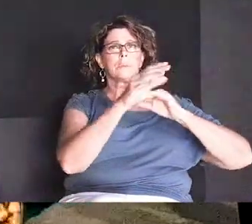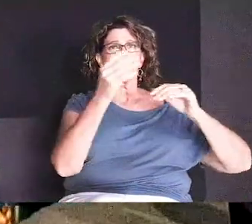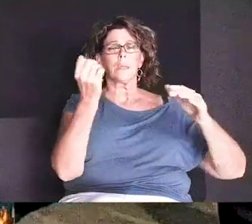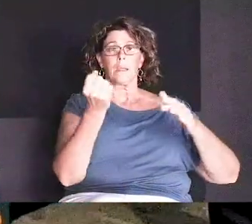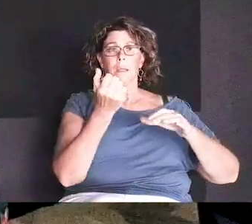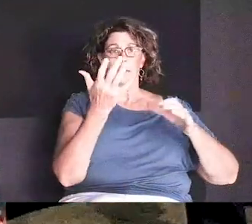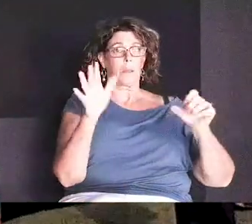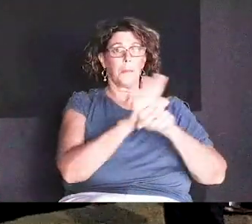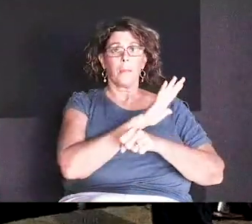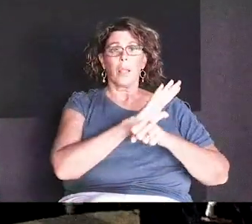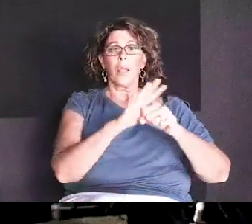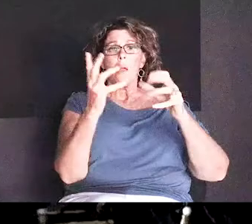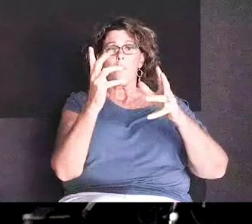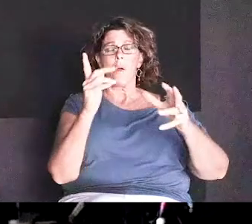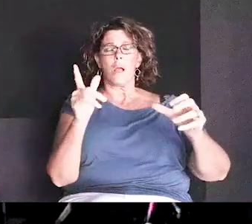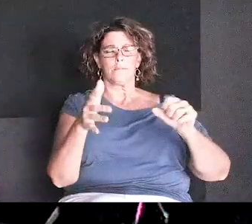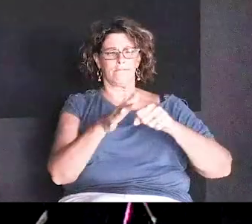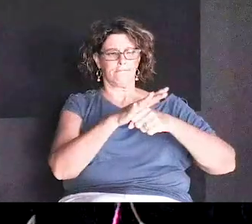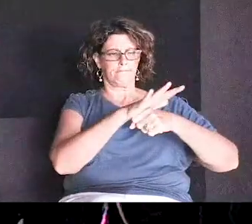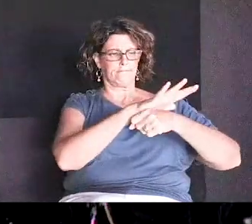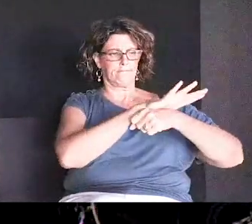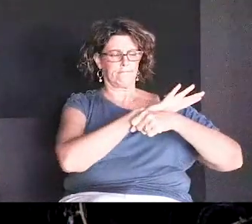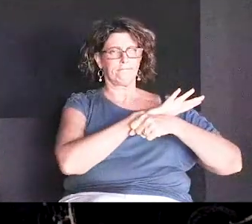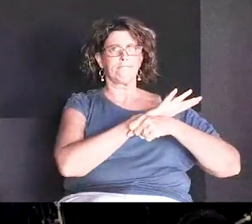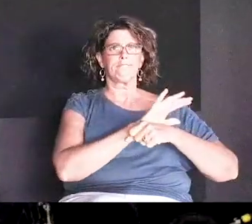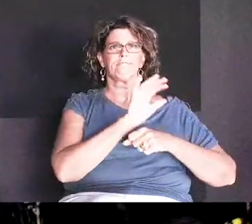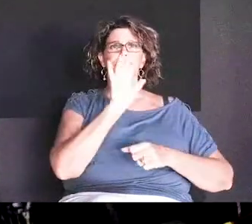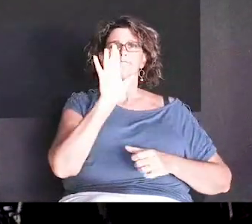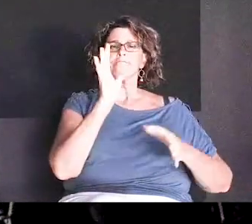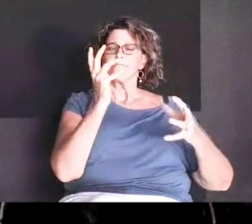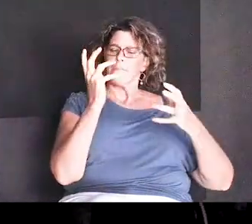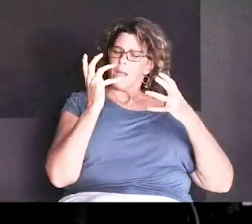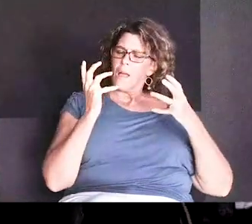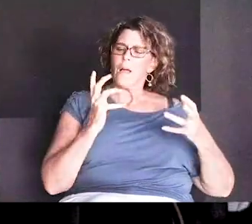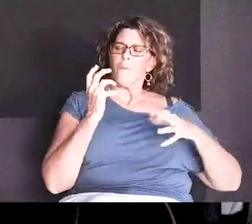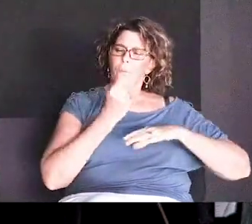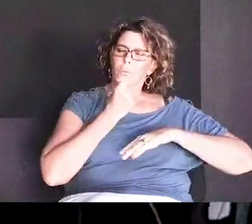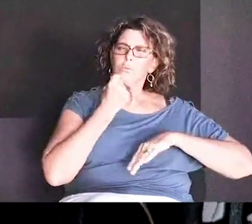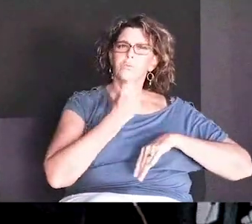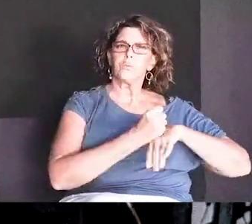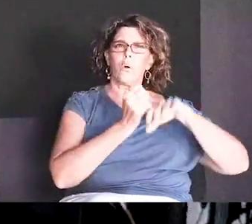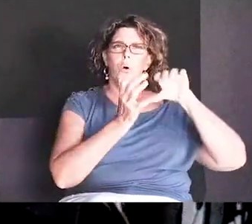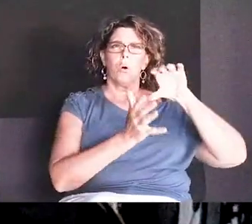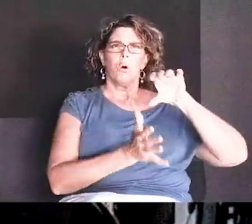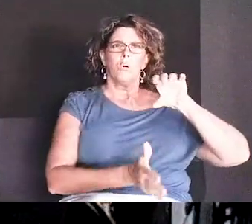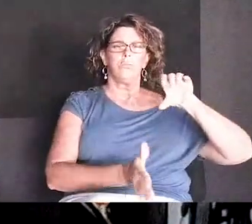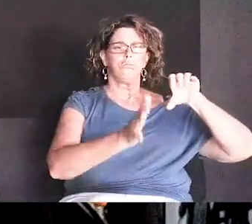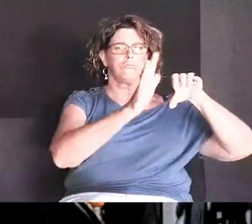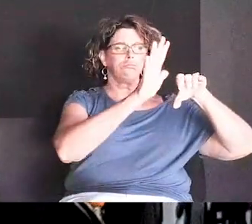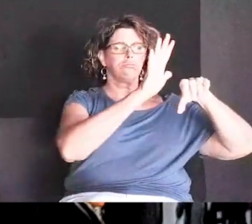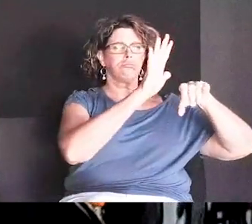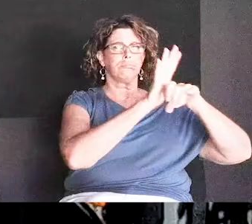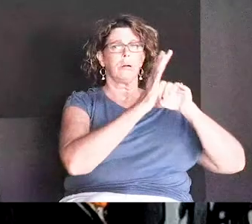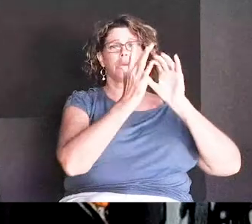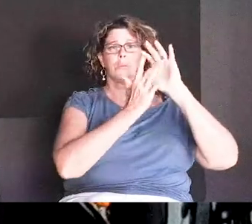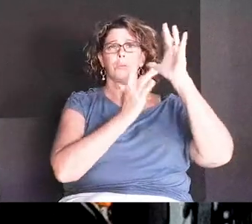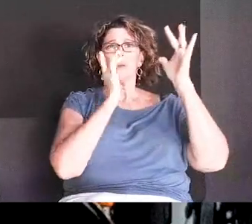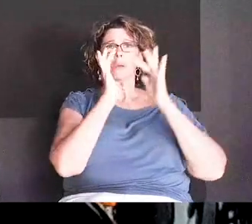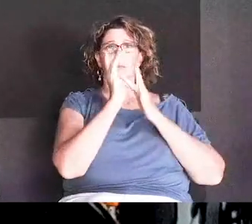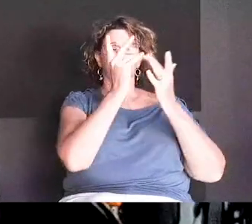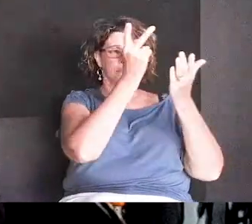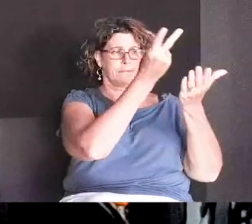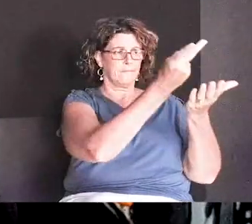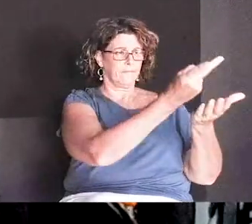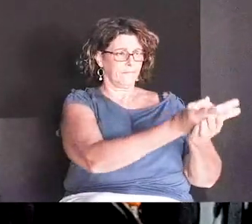entrance sealed by heavy stone, Messiah's